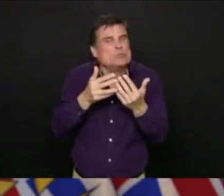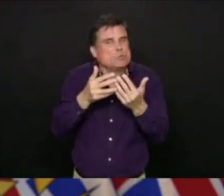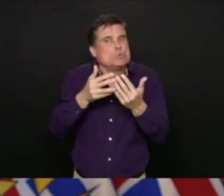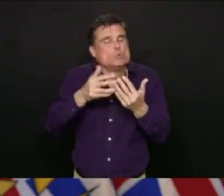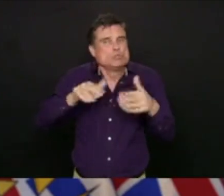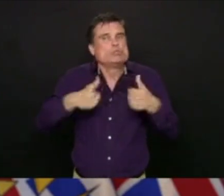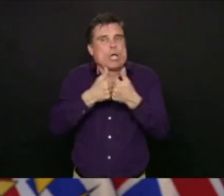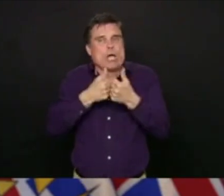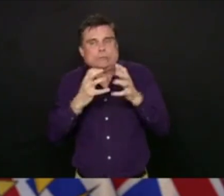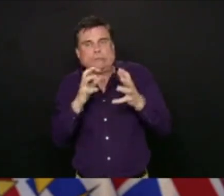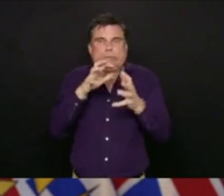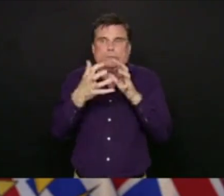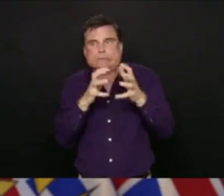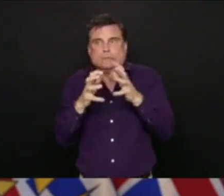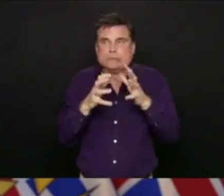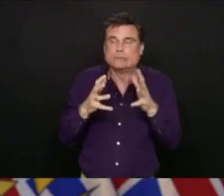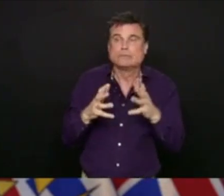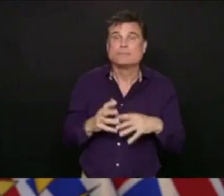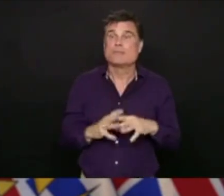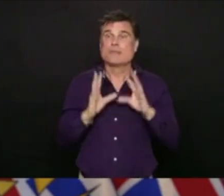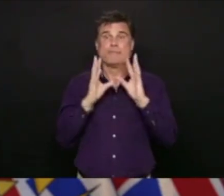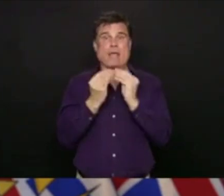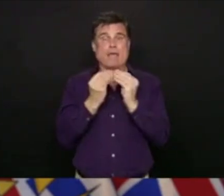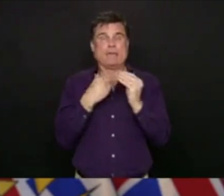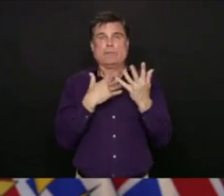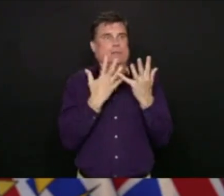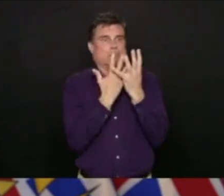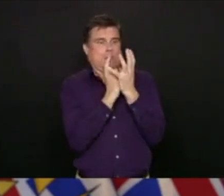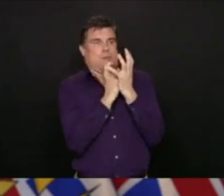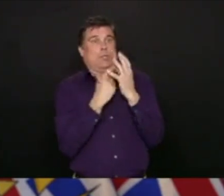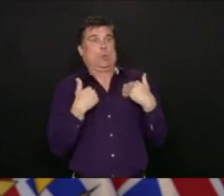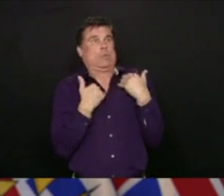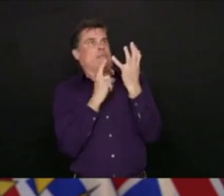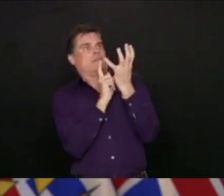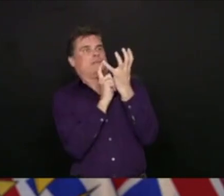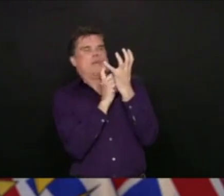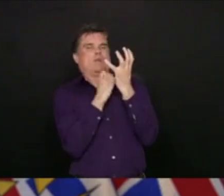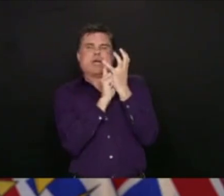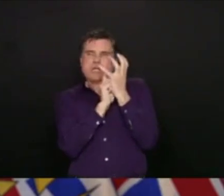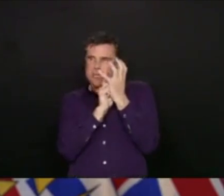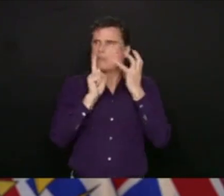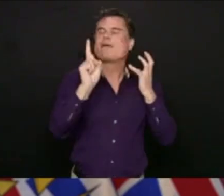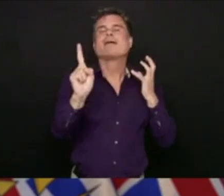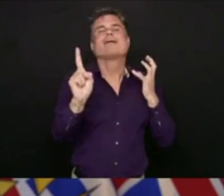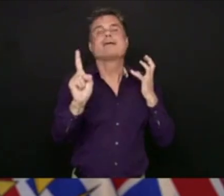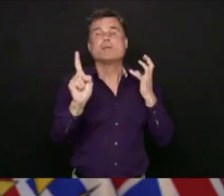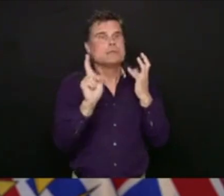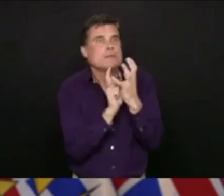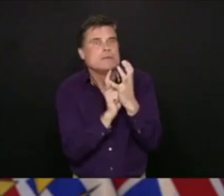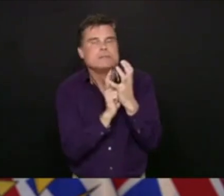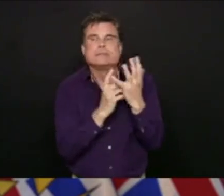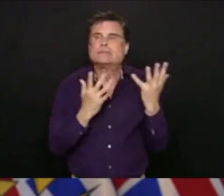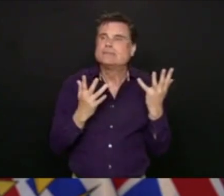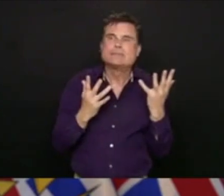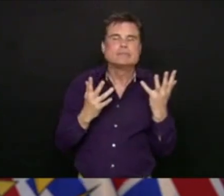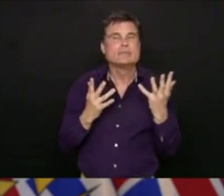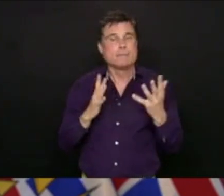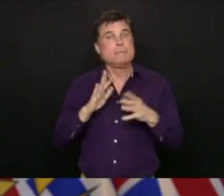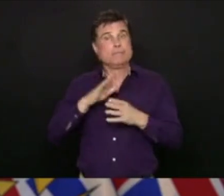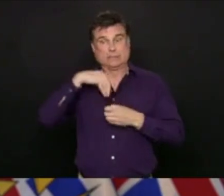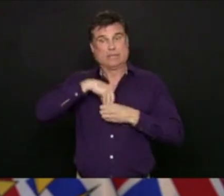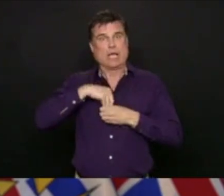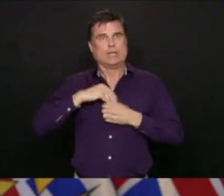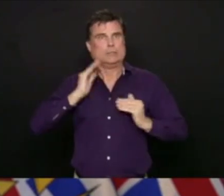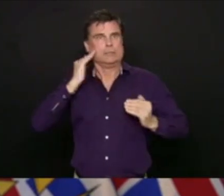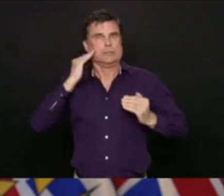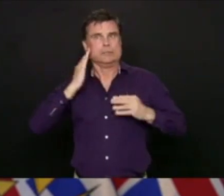not alone. We understand that this can be very anxiety-provoking. We understand that there's a lot of things we don't know, and